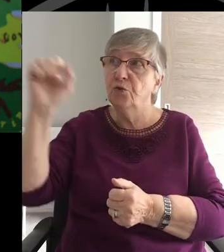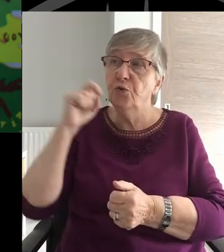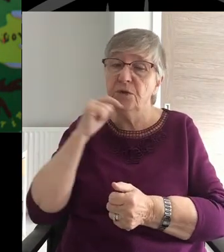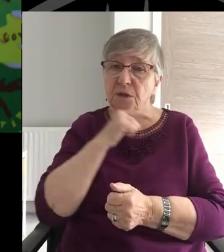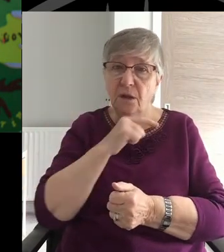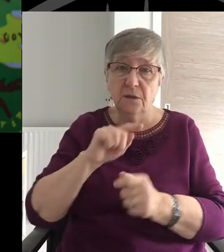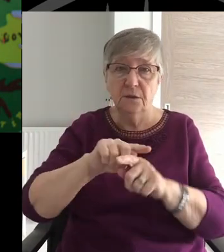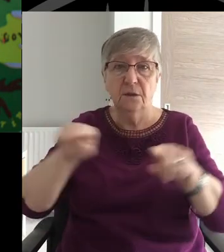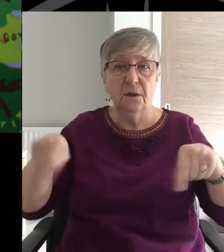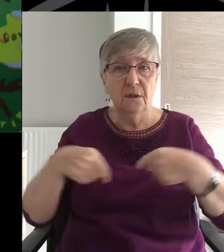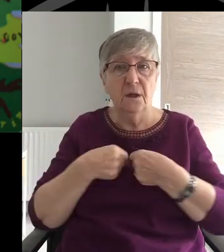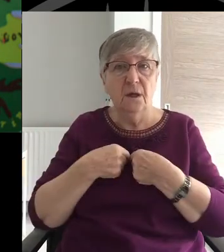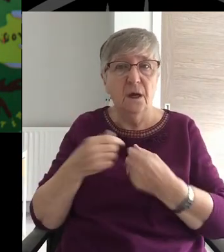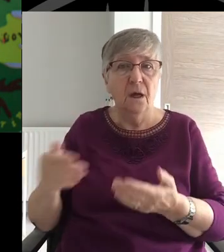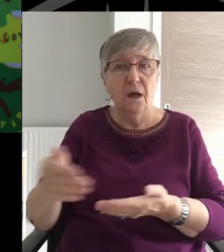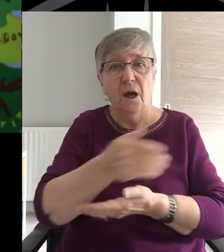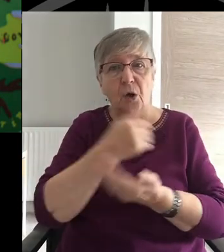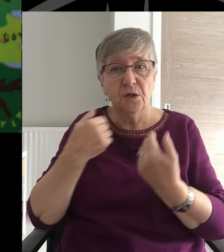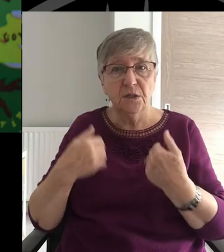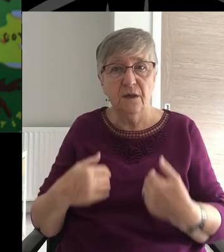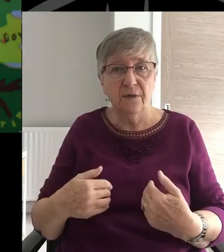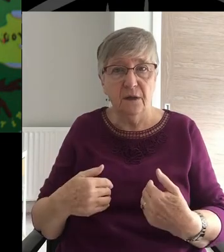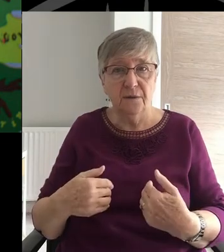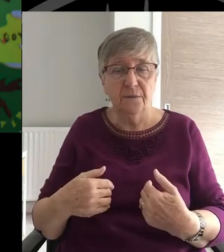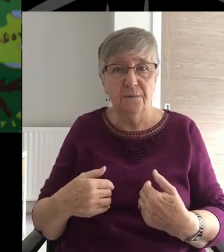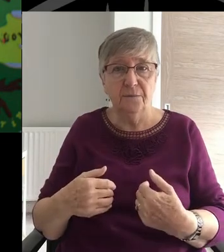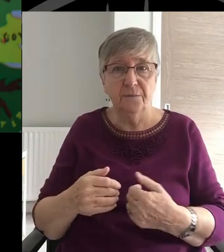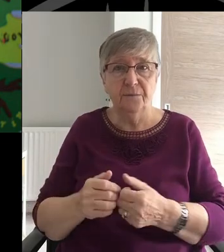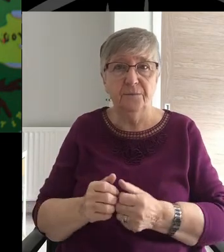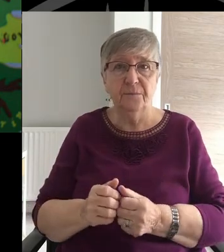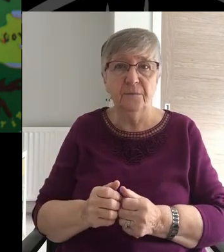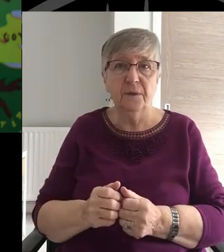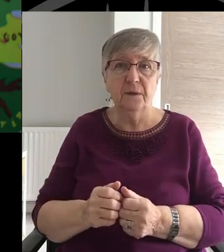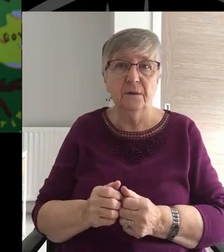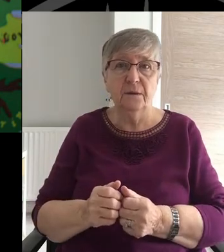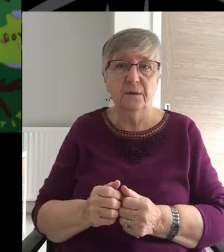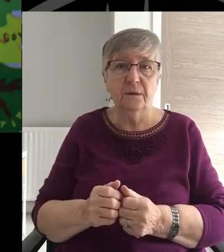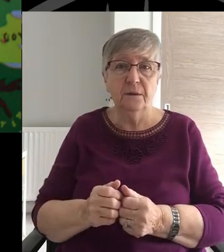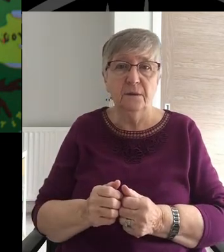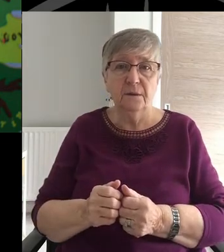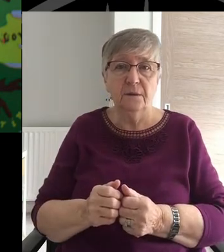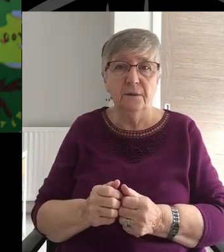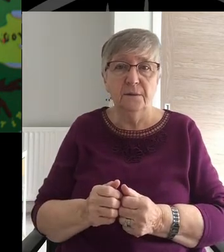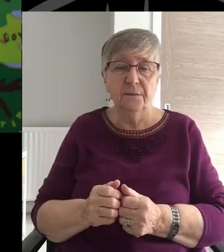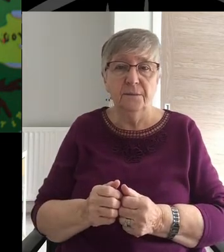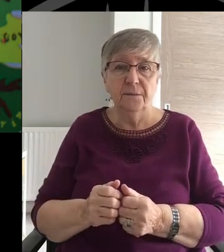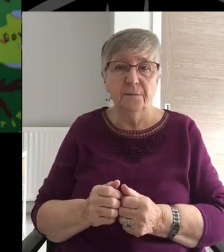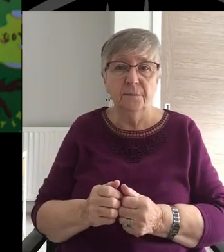and our Savior.